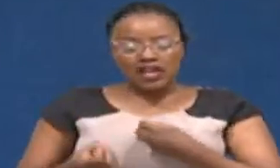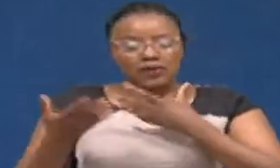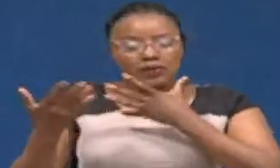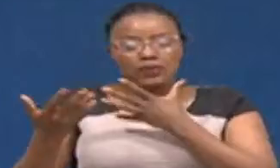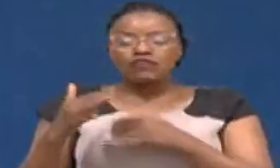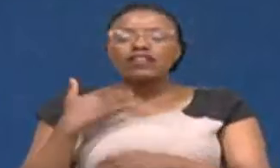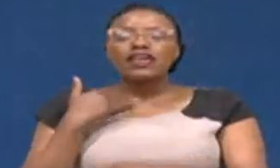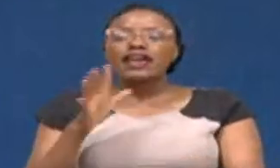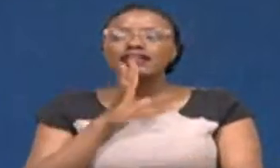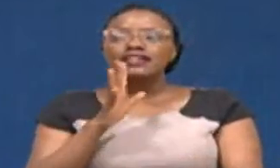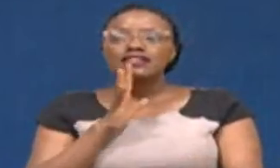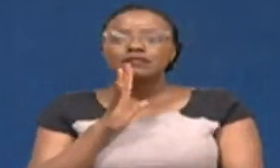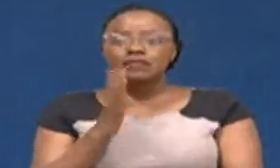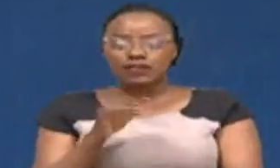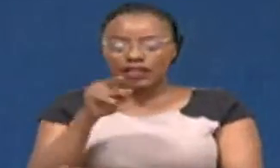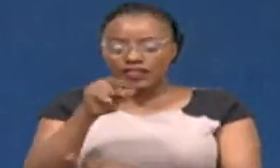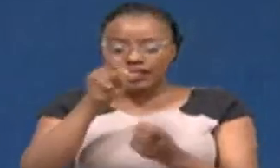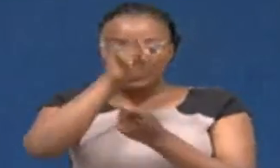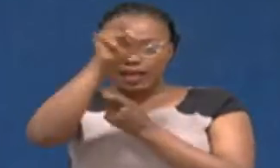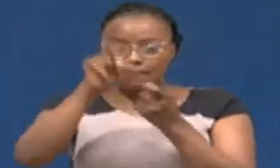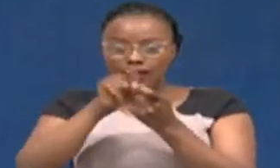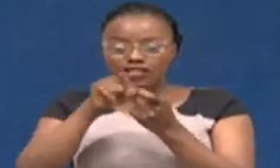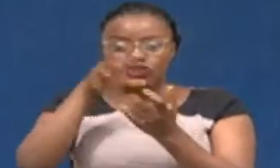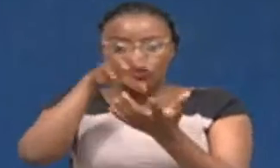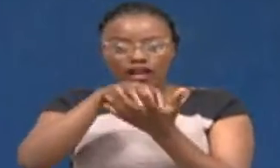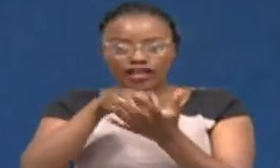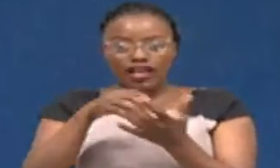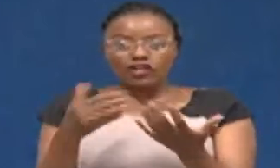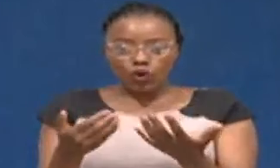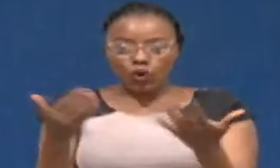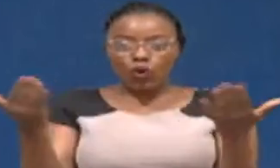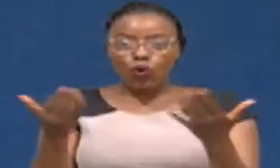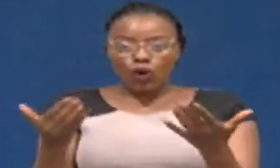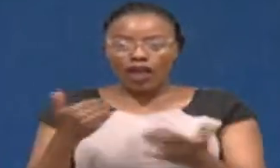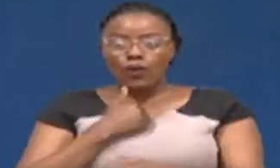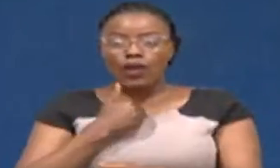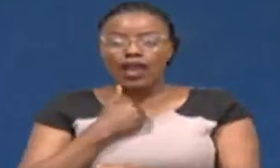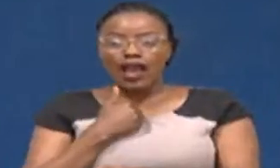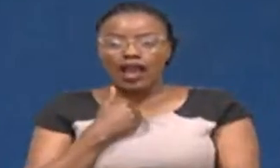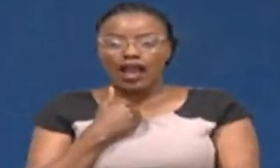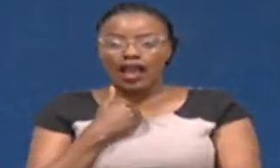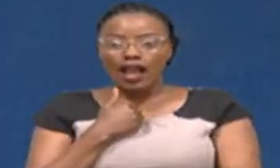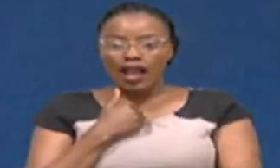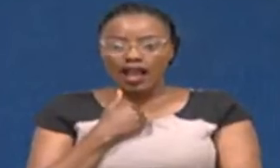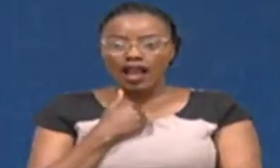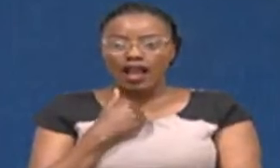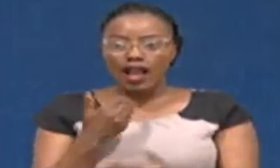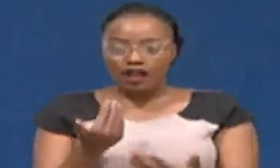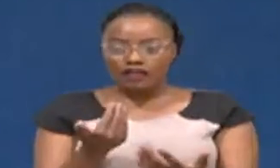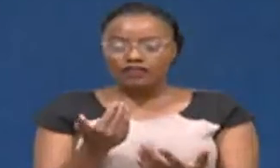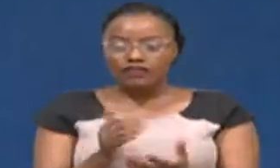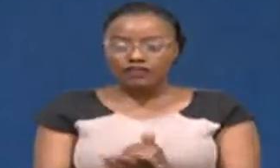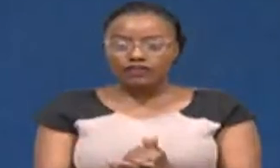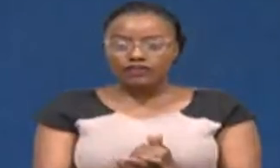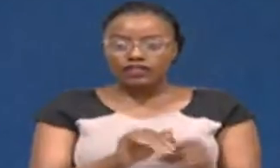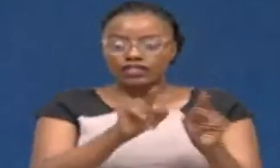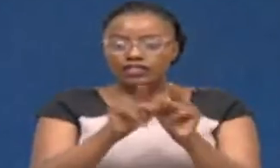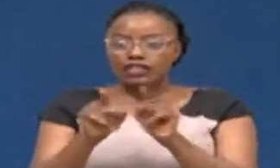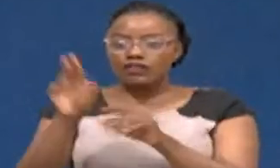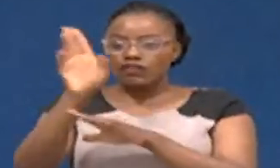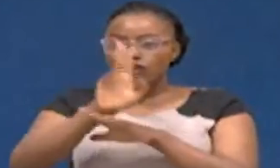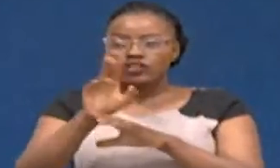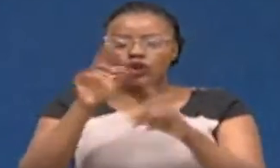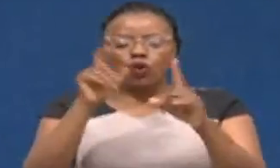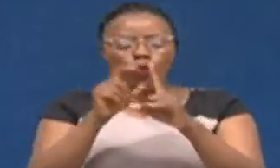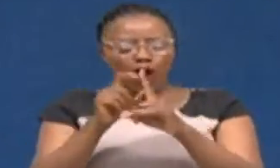speech. Yeah. In this particular case, I'm aware that Governor Kimemia had used the